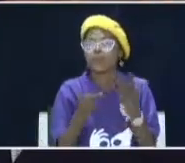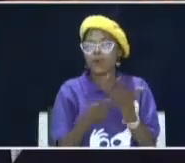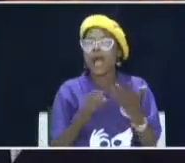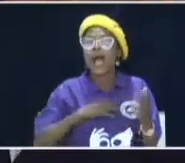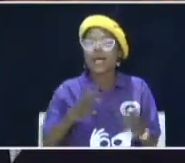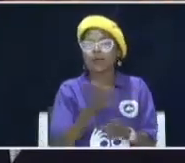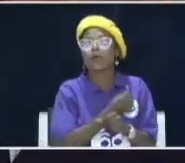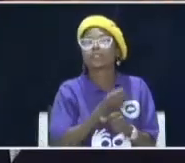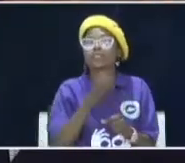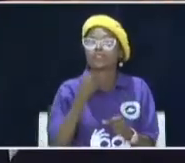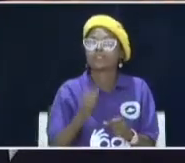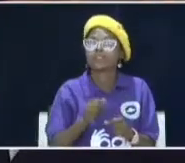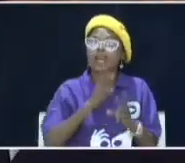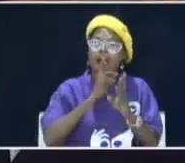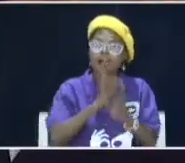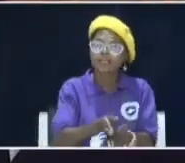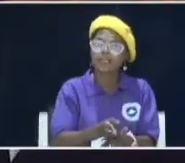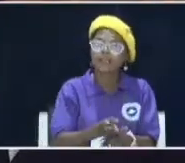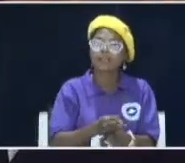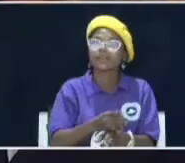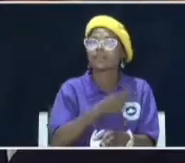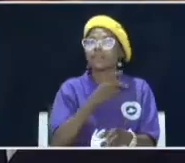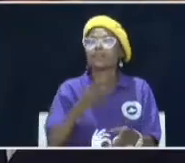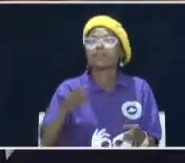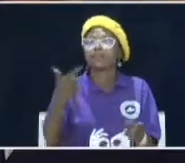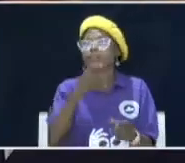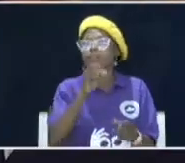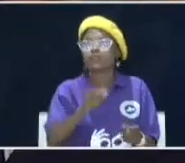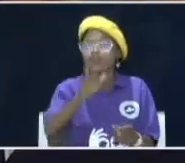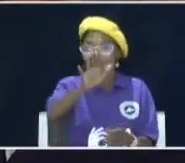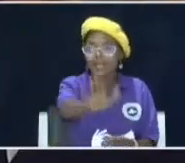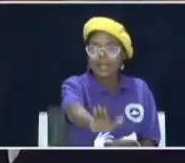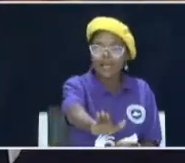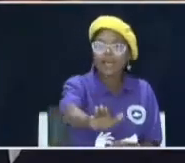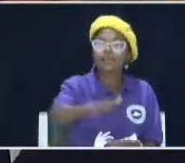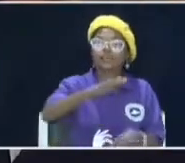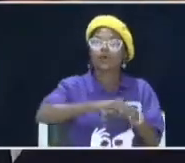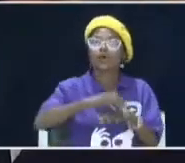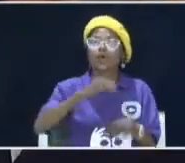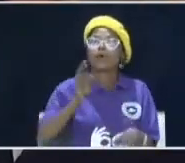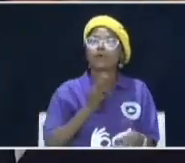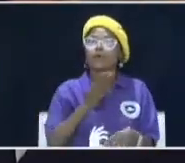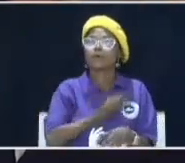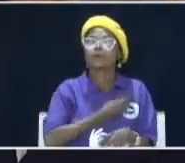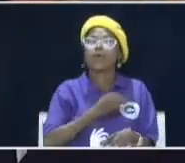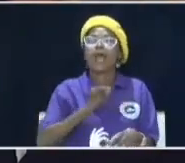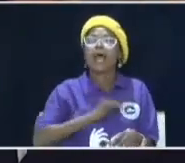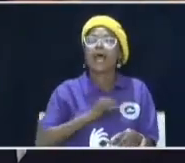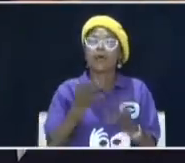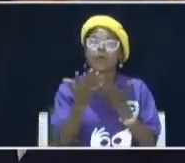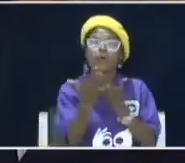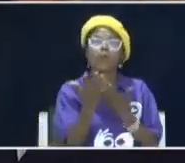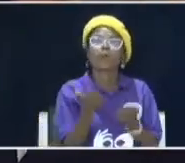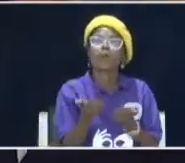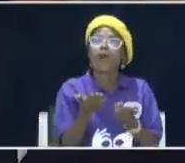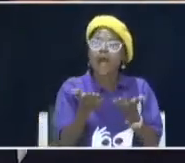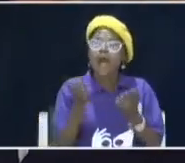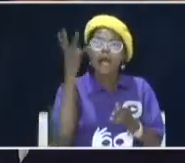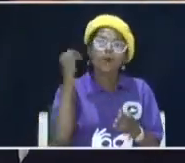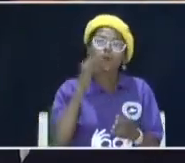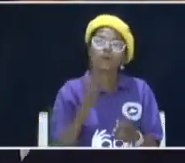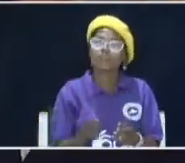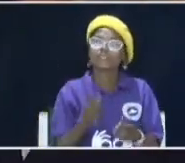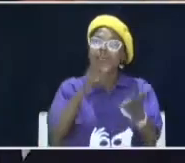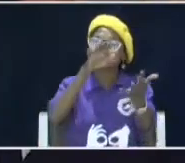reply. Daddy laid hand on us. I was expecting immediate miracle. It did not come. But